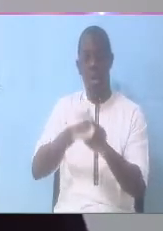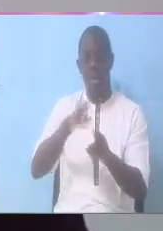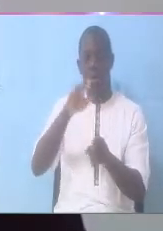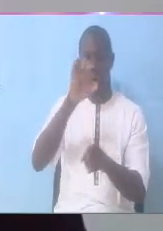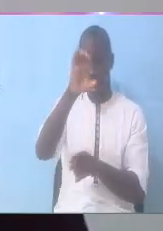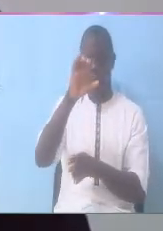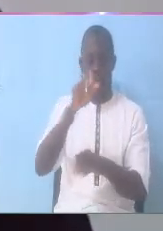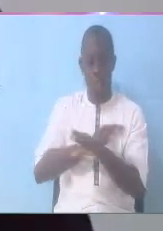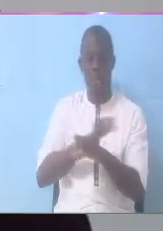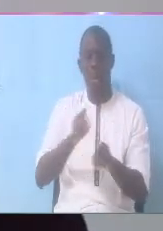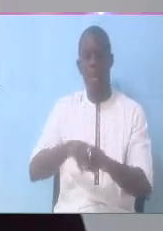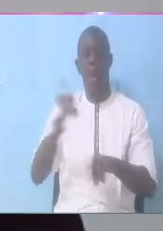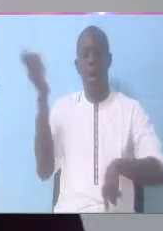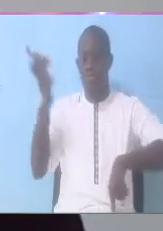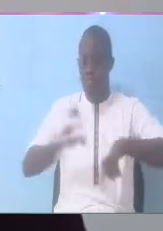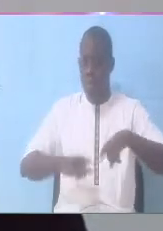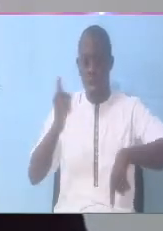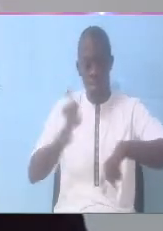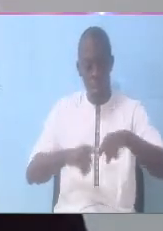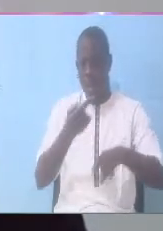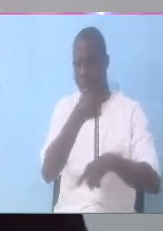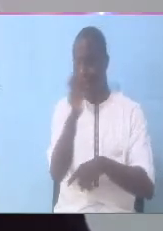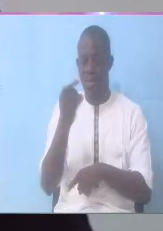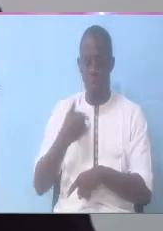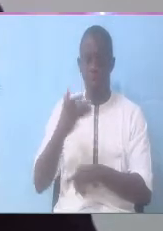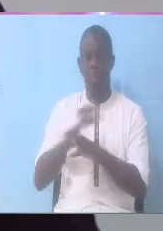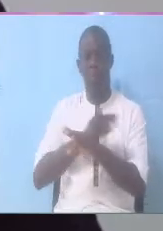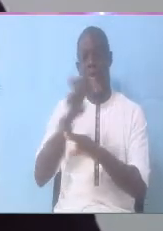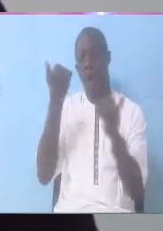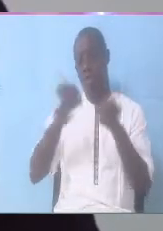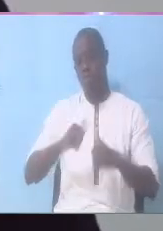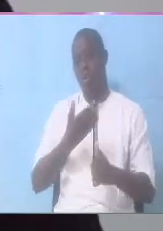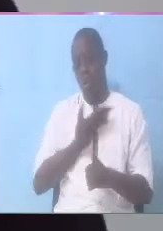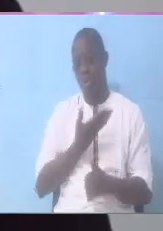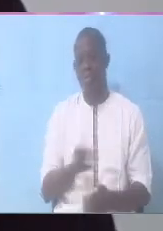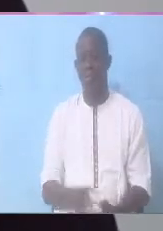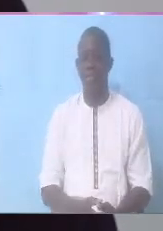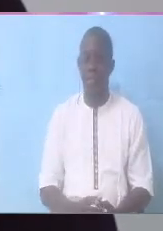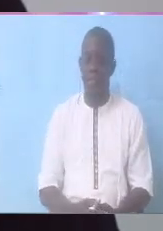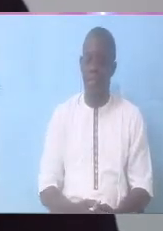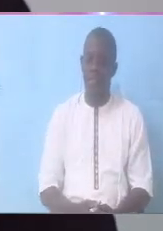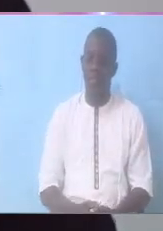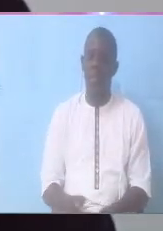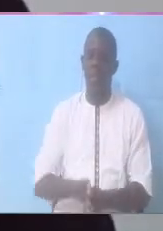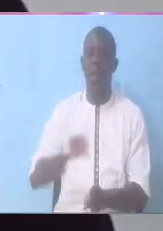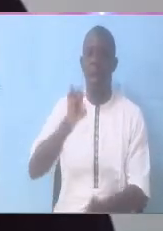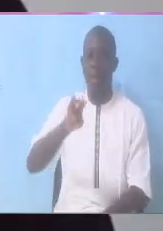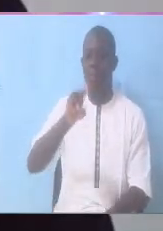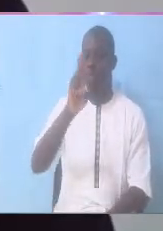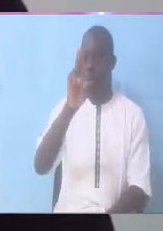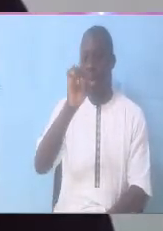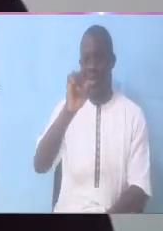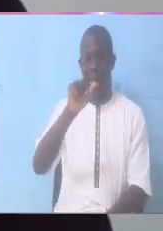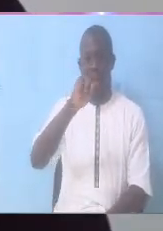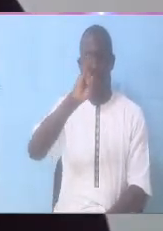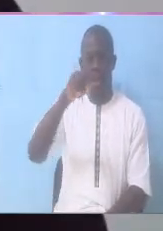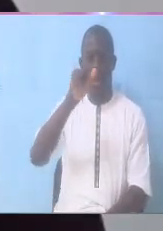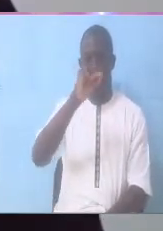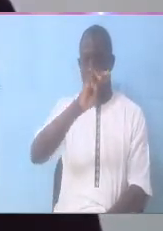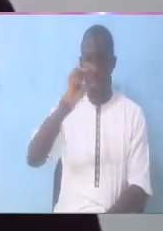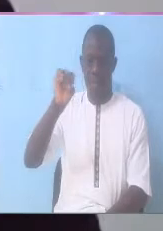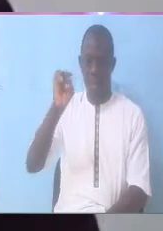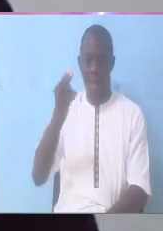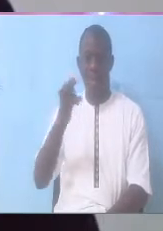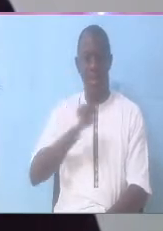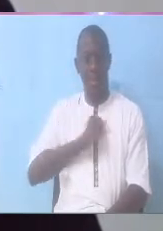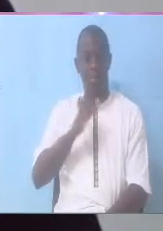ibe bute kan nyungle ha utumo ibe bute kan. And then Musa Jammeh found that that's not right, and then he